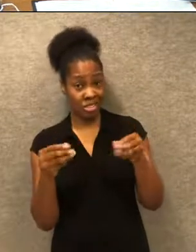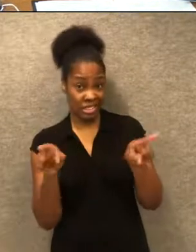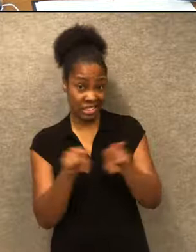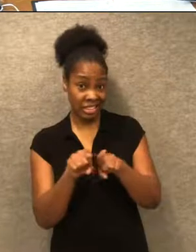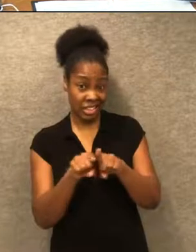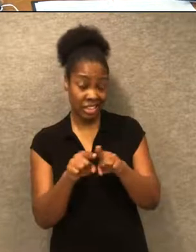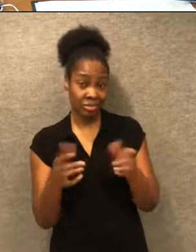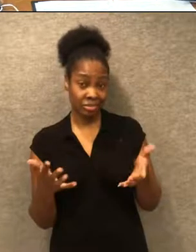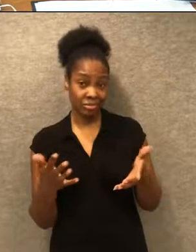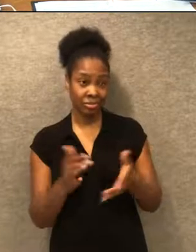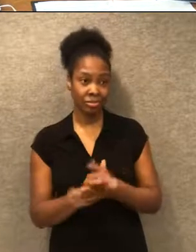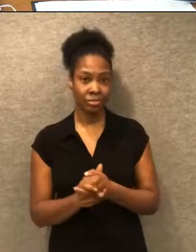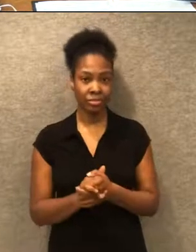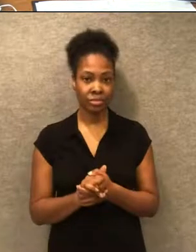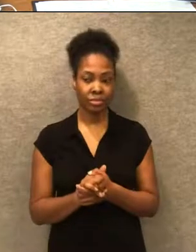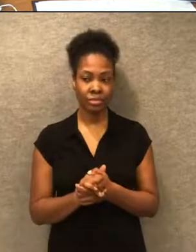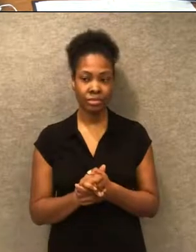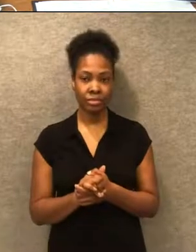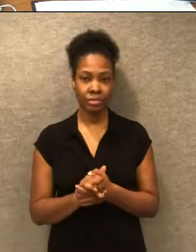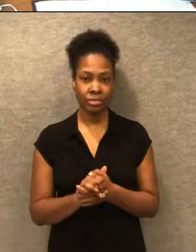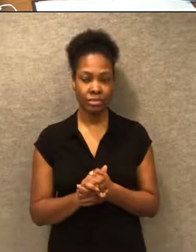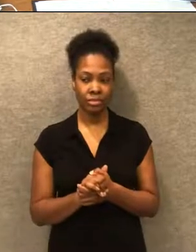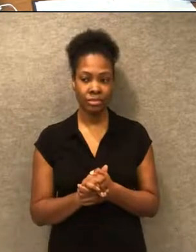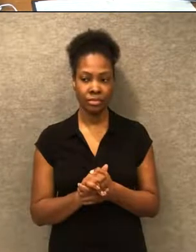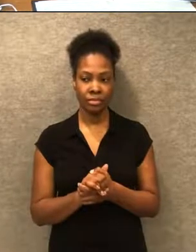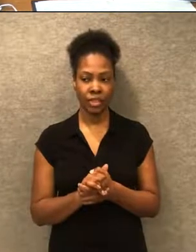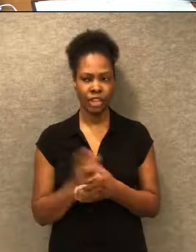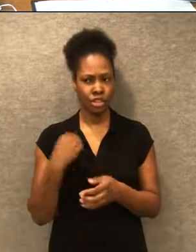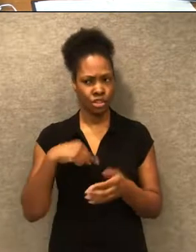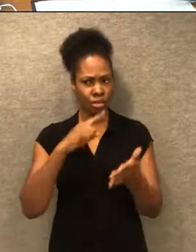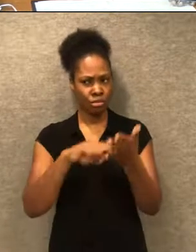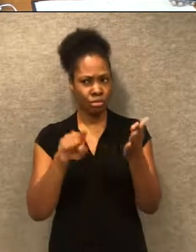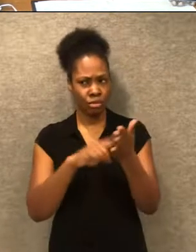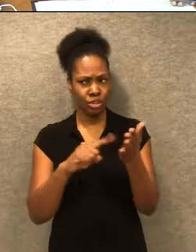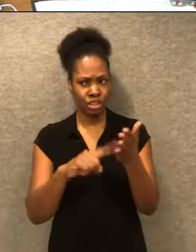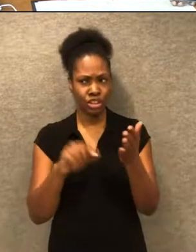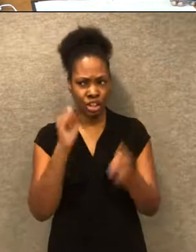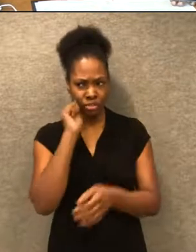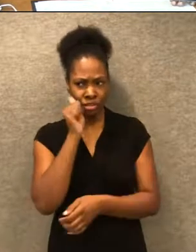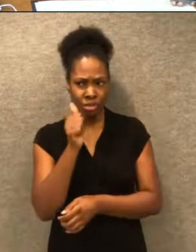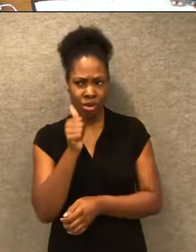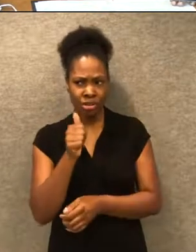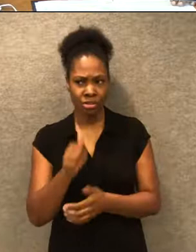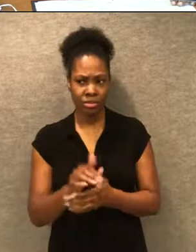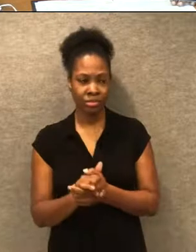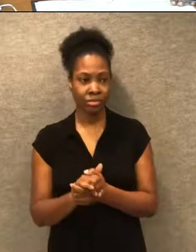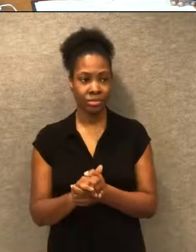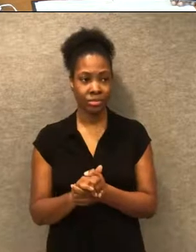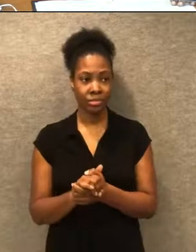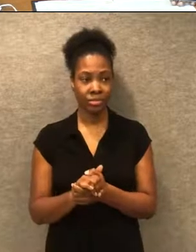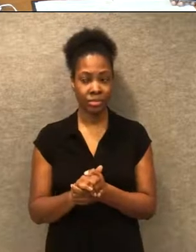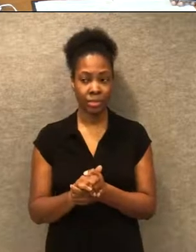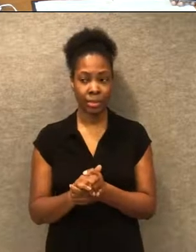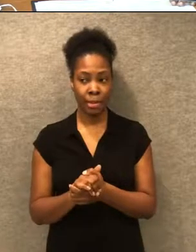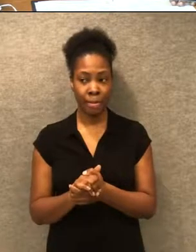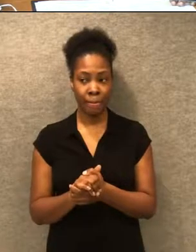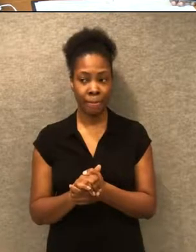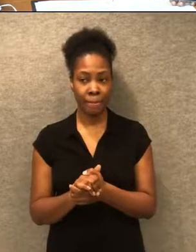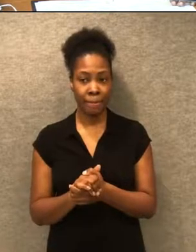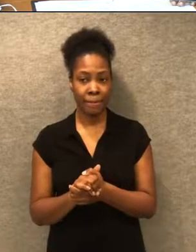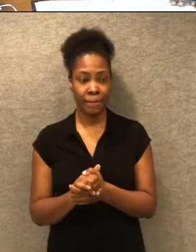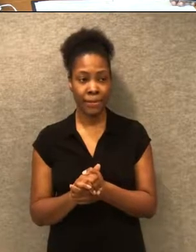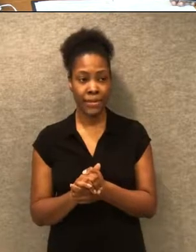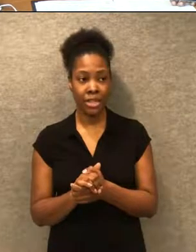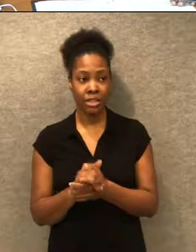Jackson. We'll be out there tomorrow. Okay. Thank you. And if you heard earlier, that's why Dr.